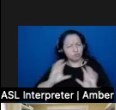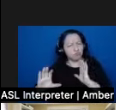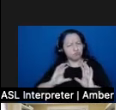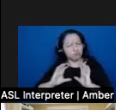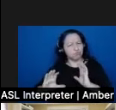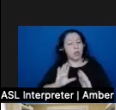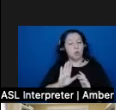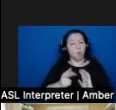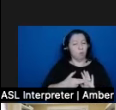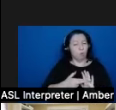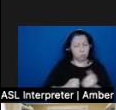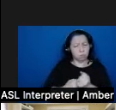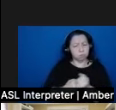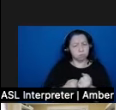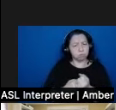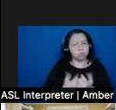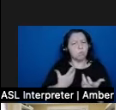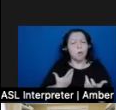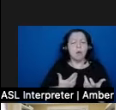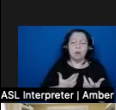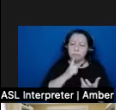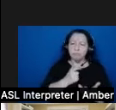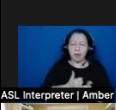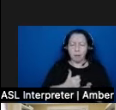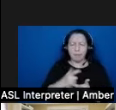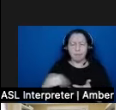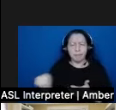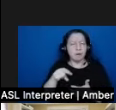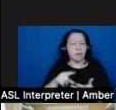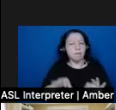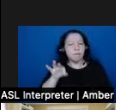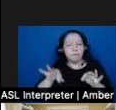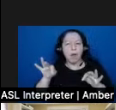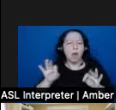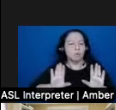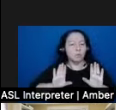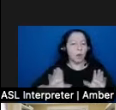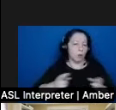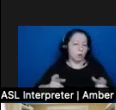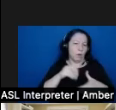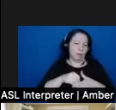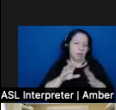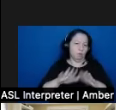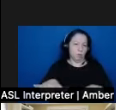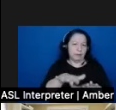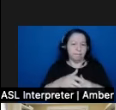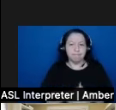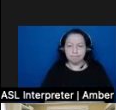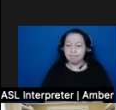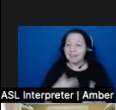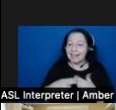supportive and really helping them locate those great resources in community. Next